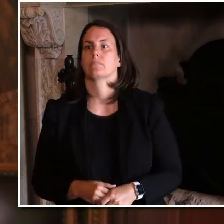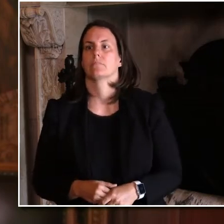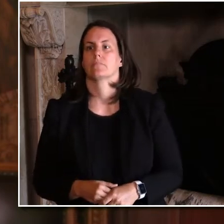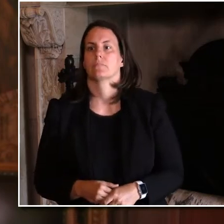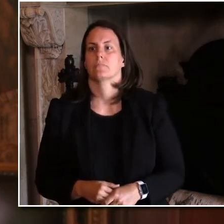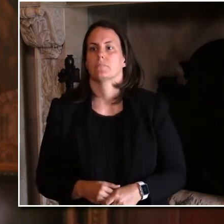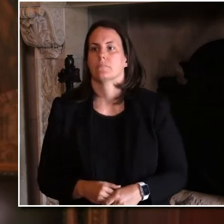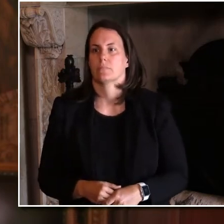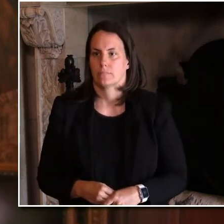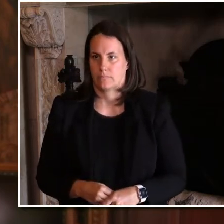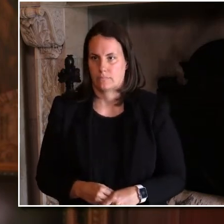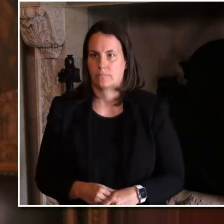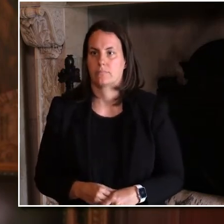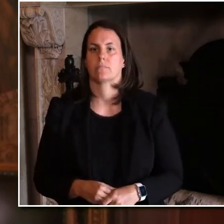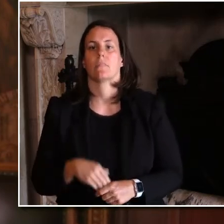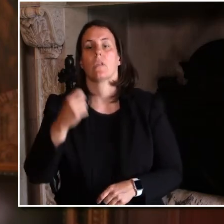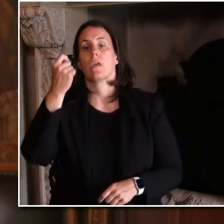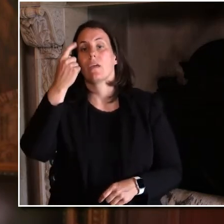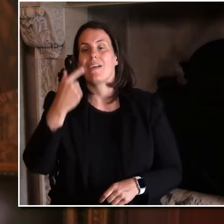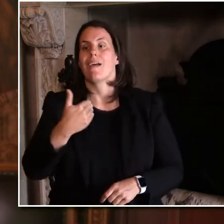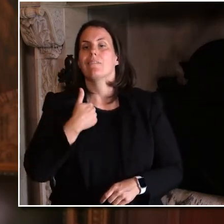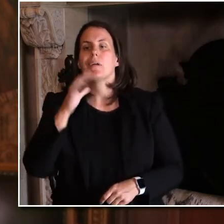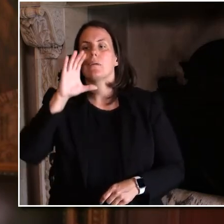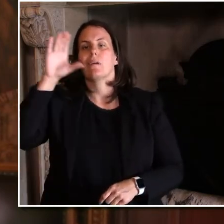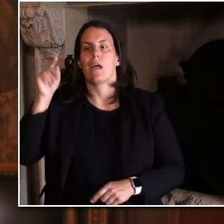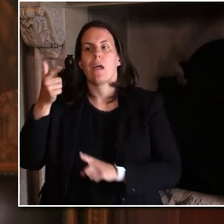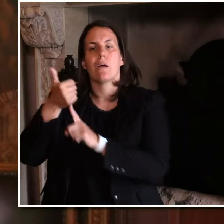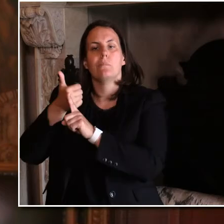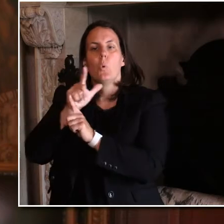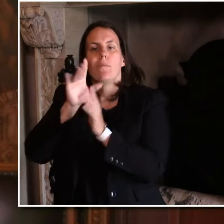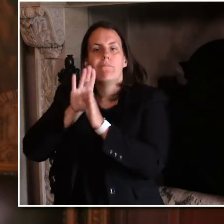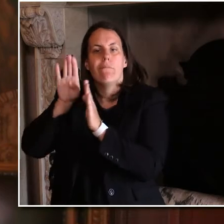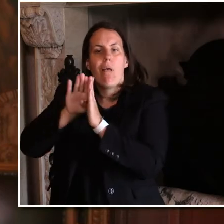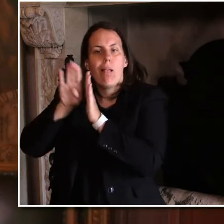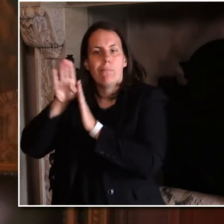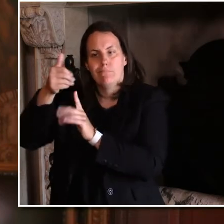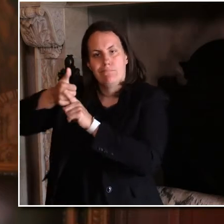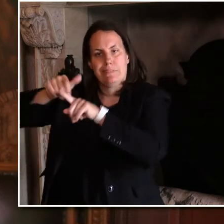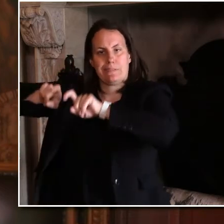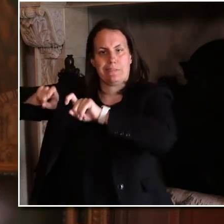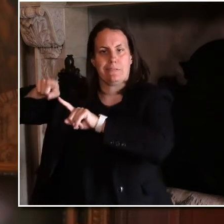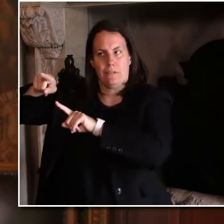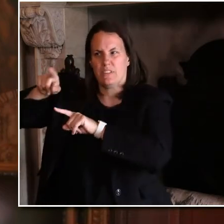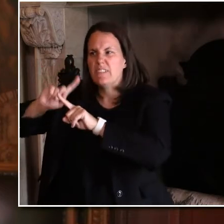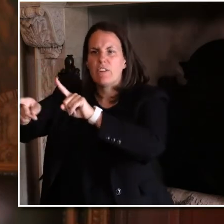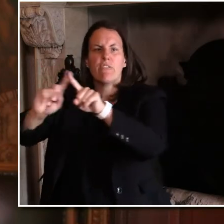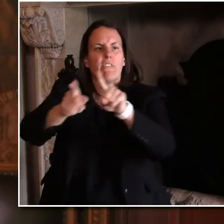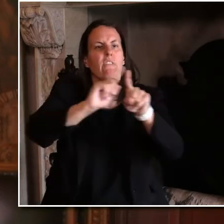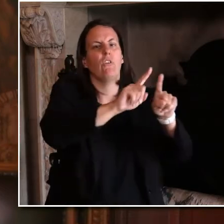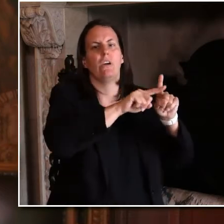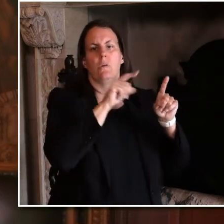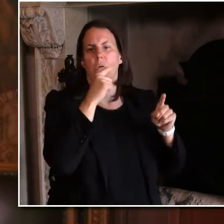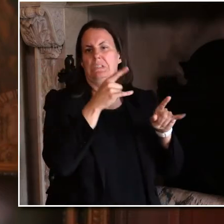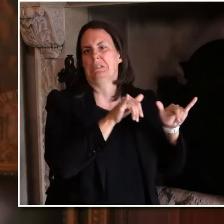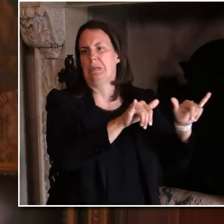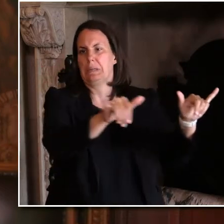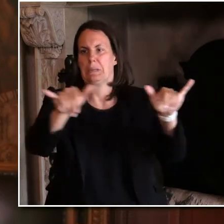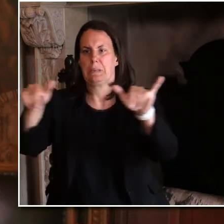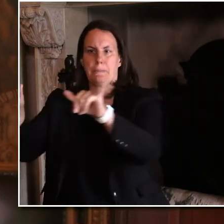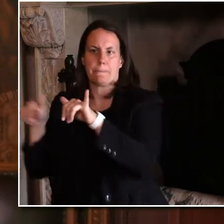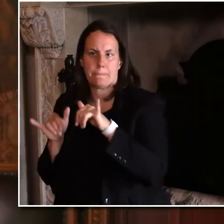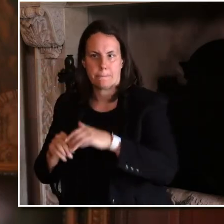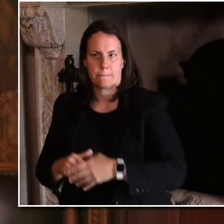there was a proliferation of relatively low quality antibody test kits that came to the market a few months ago. But